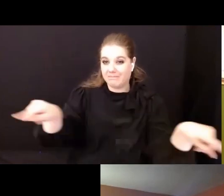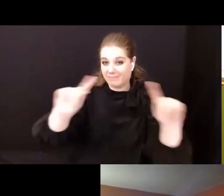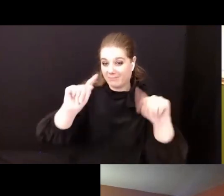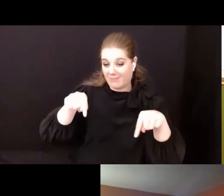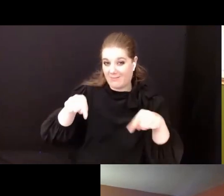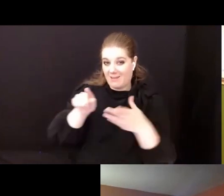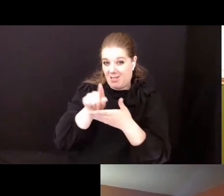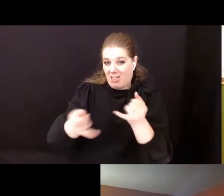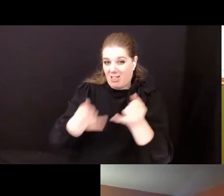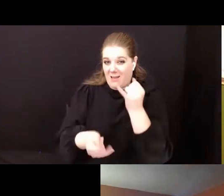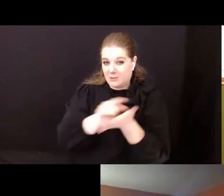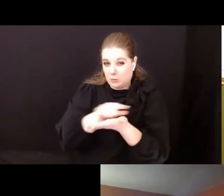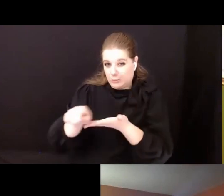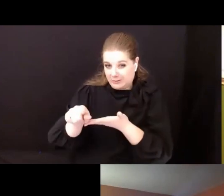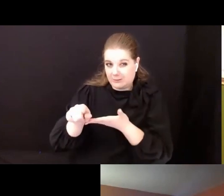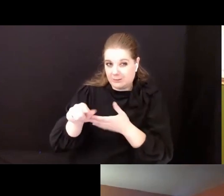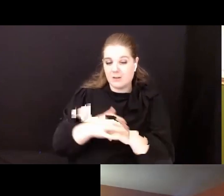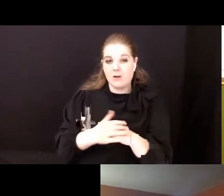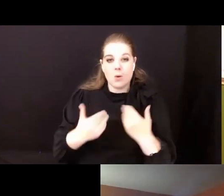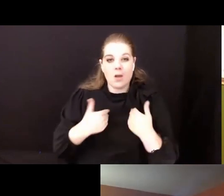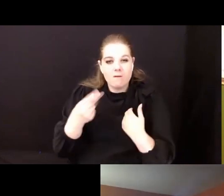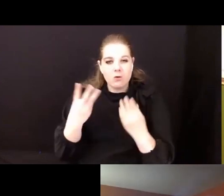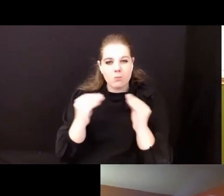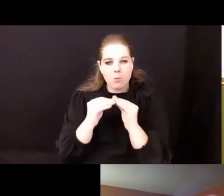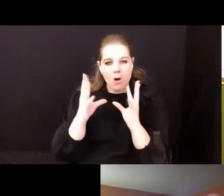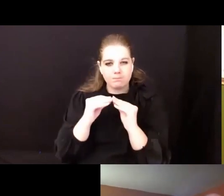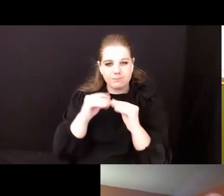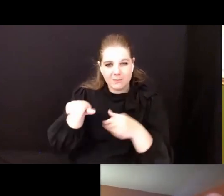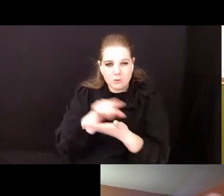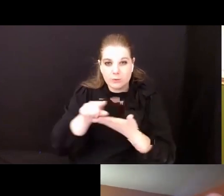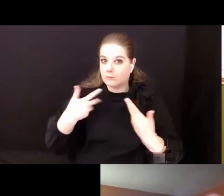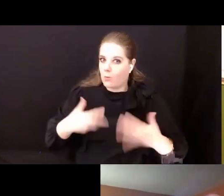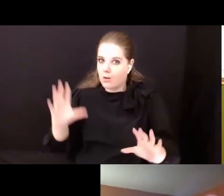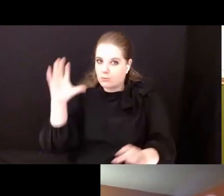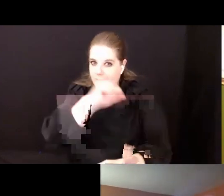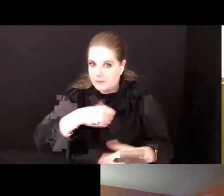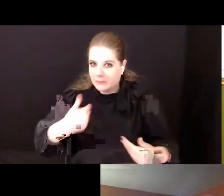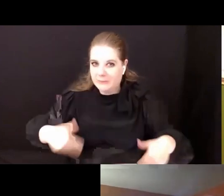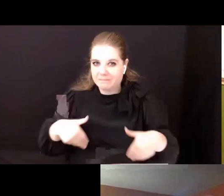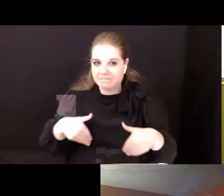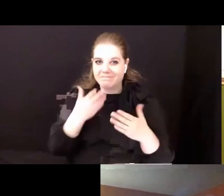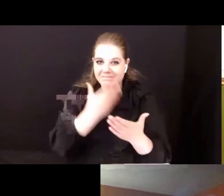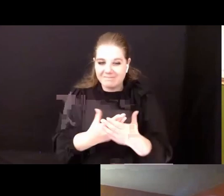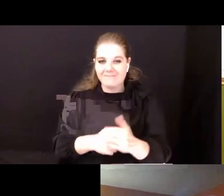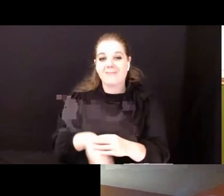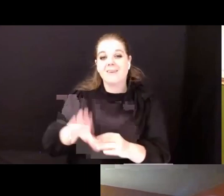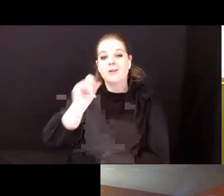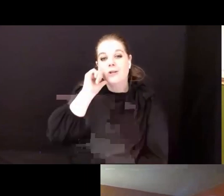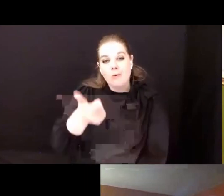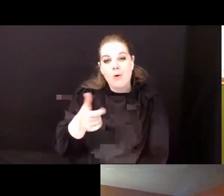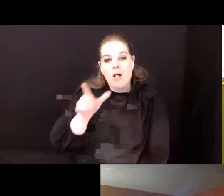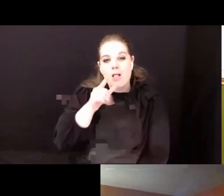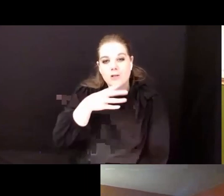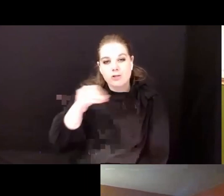event, and we have a few more sessions this week that you don't want to miss. Tomorrow is a Lunch and Learn